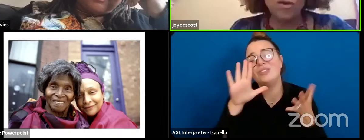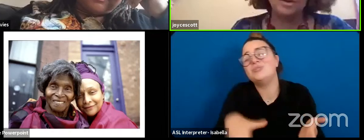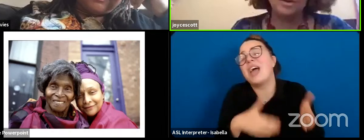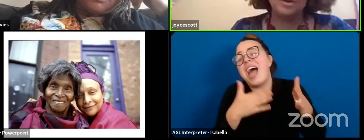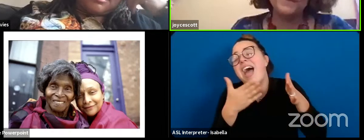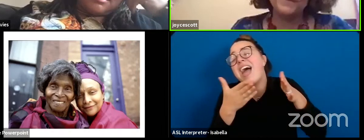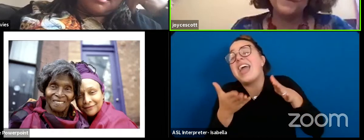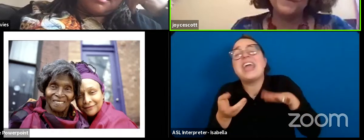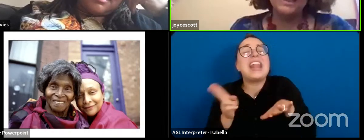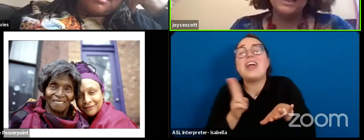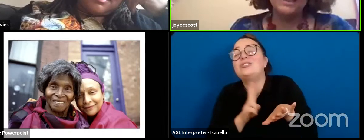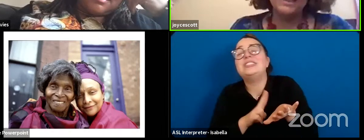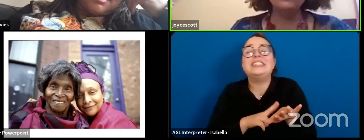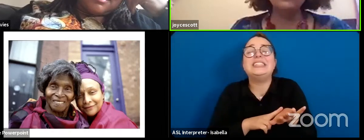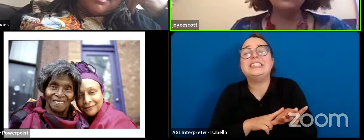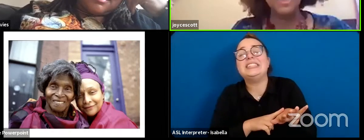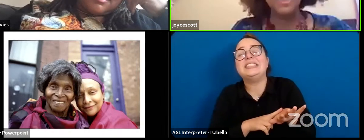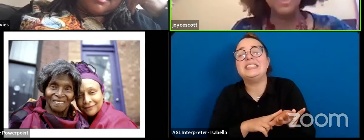naturally.